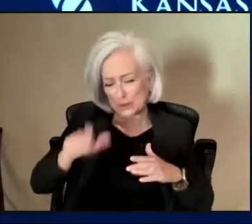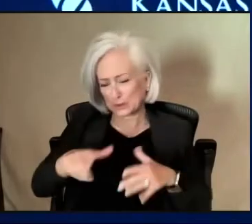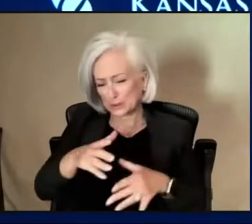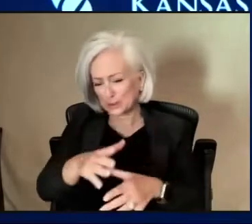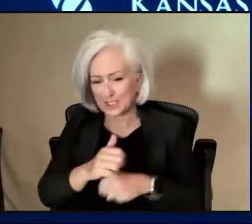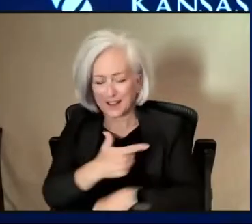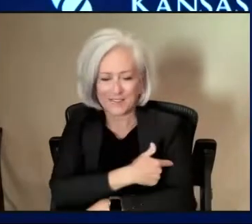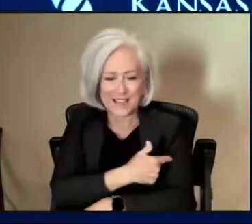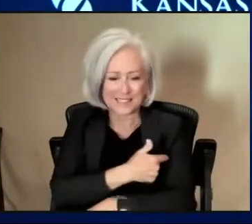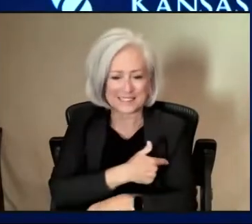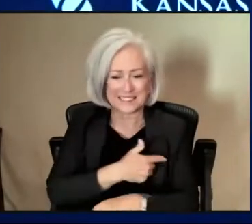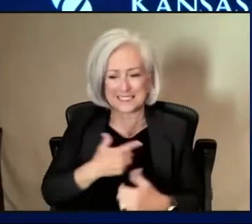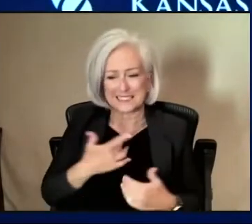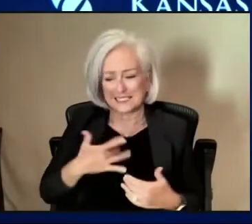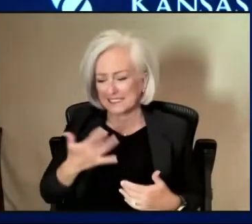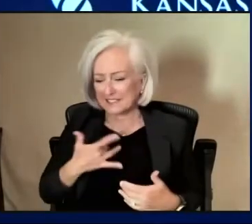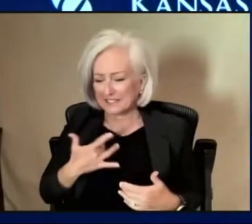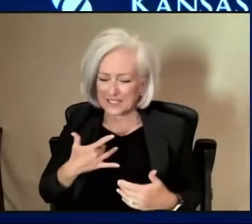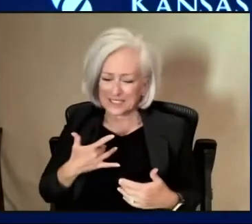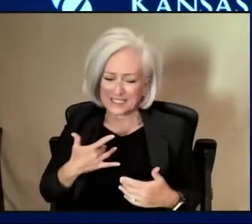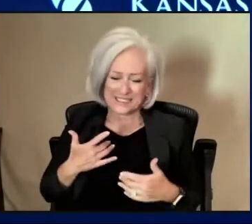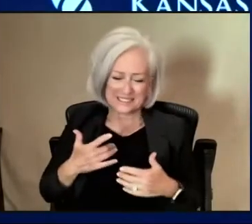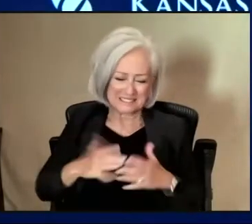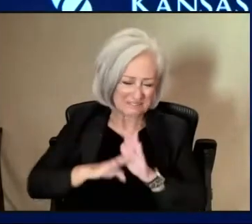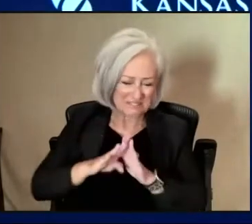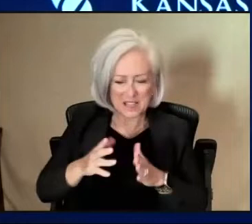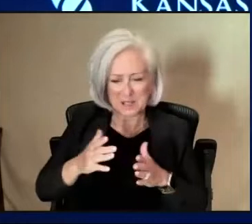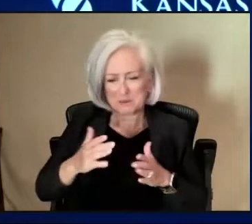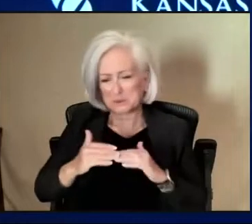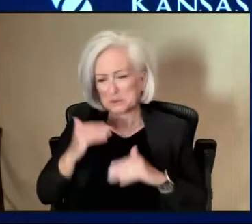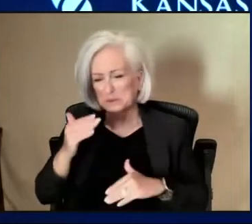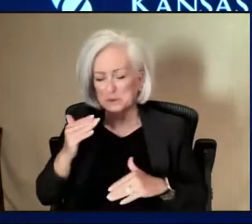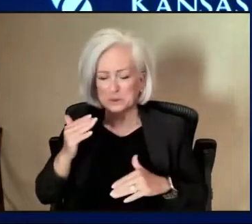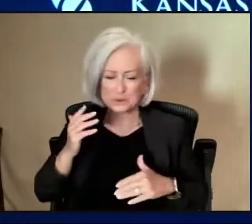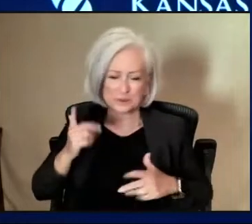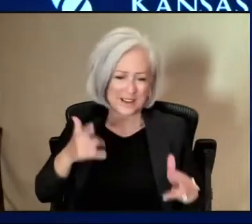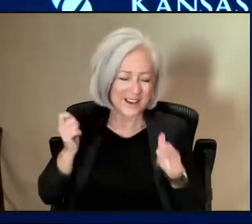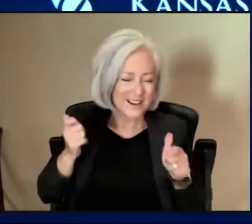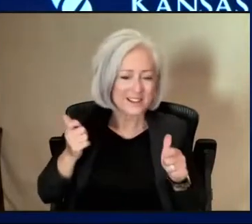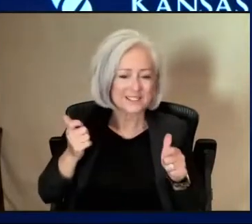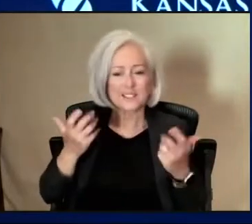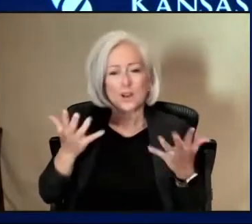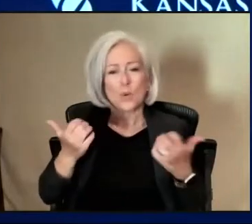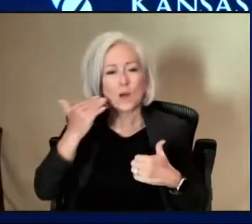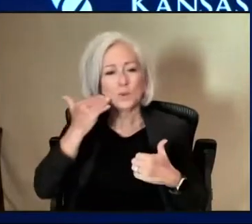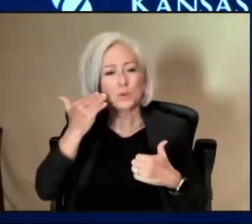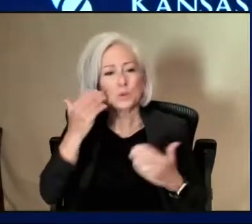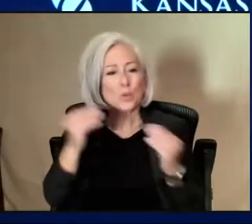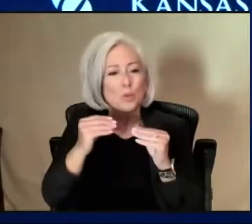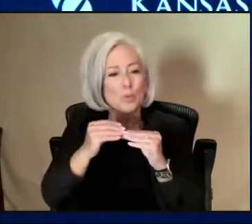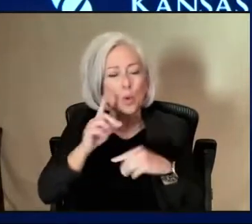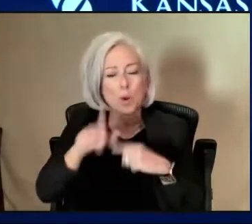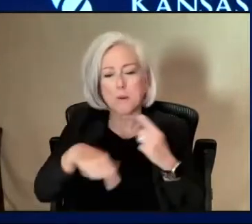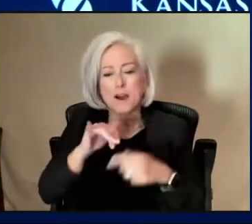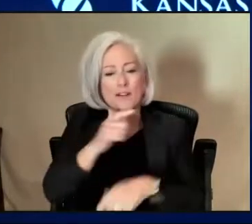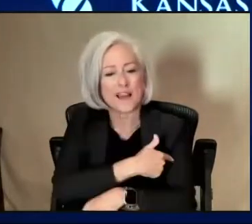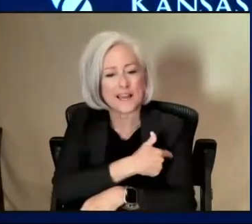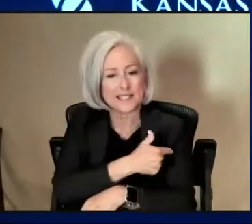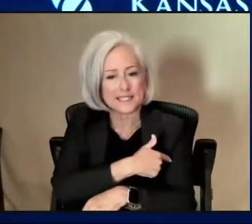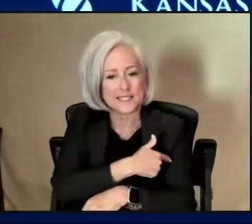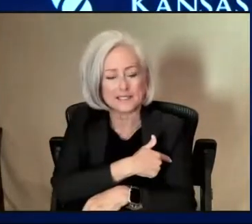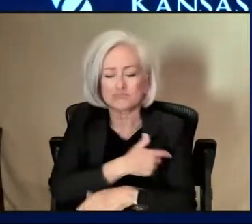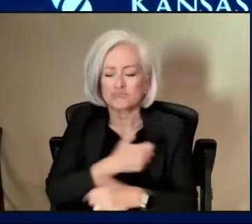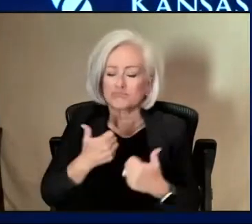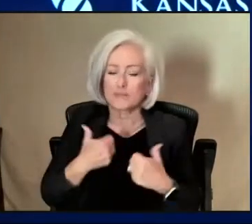really too rushed. I really want to know a lot more about this vaccine, and I give them that reassurance. I